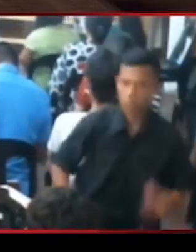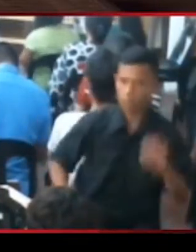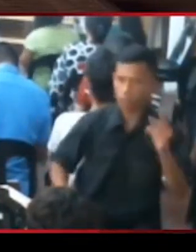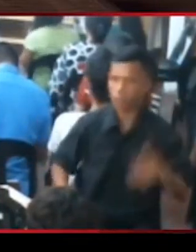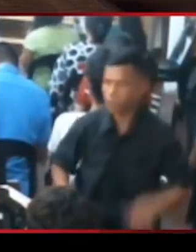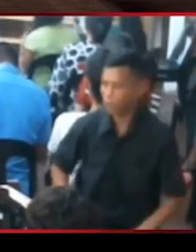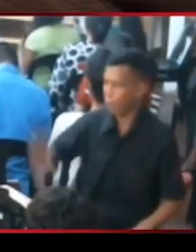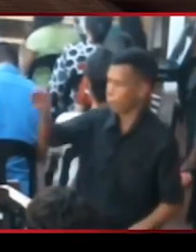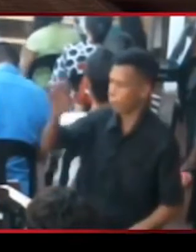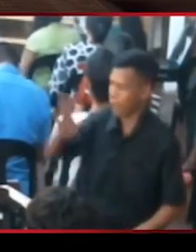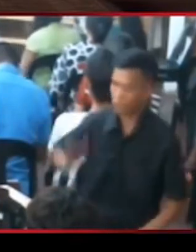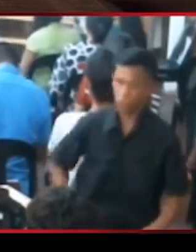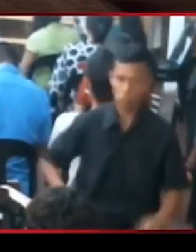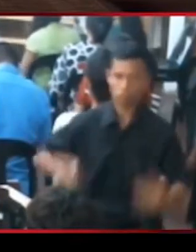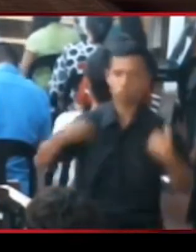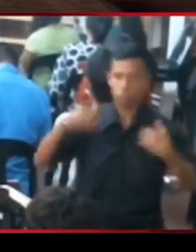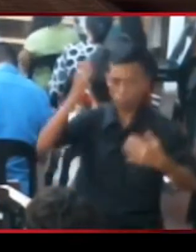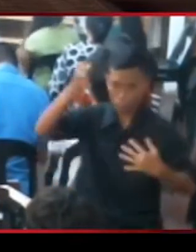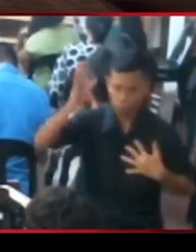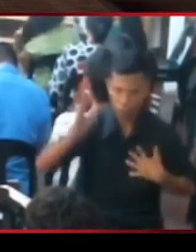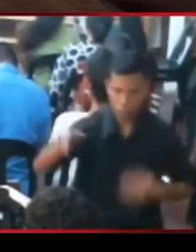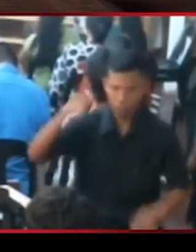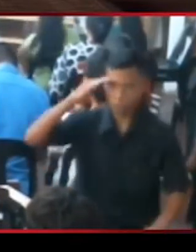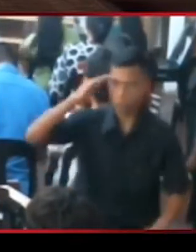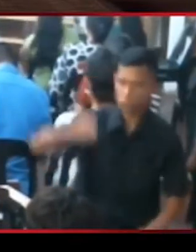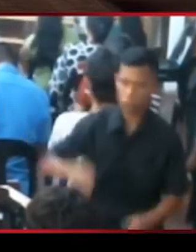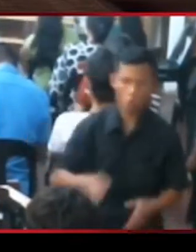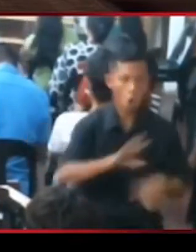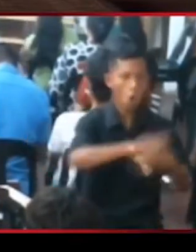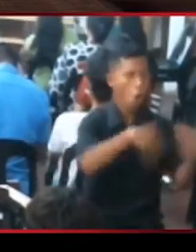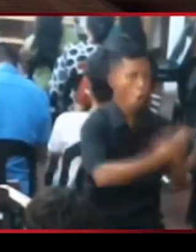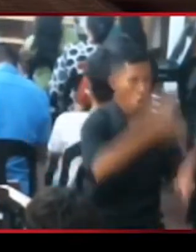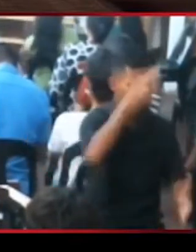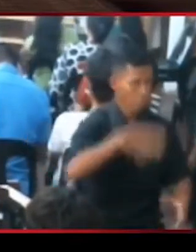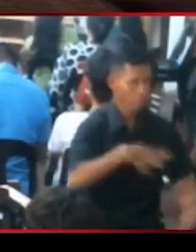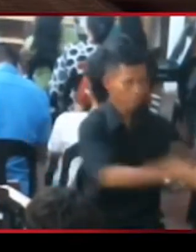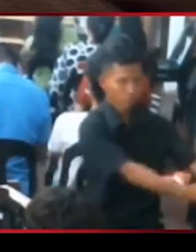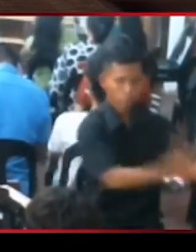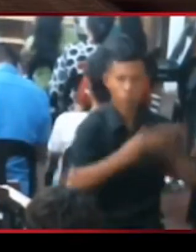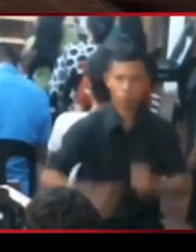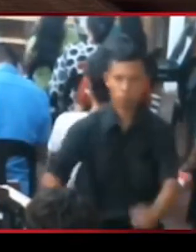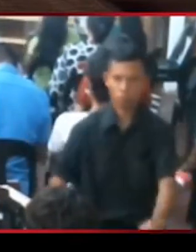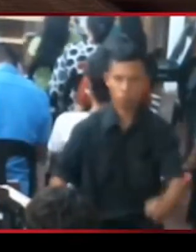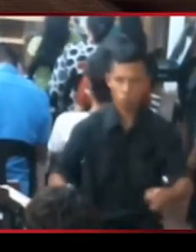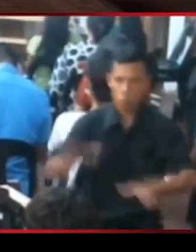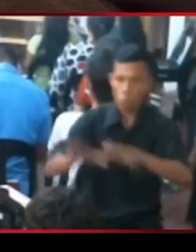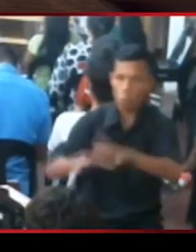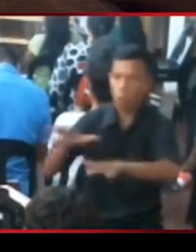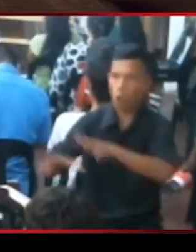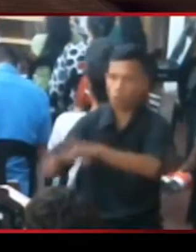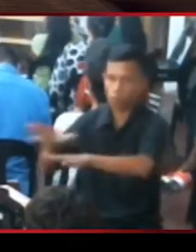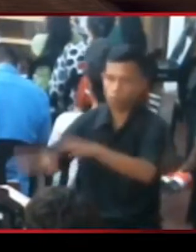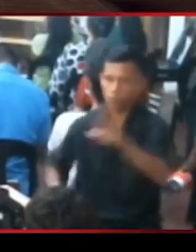my pastor, who was a sergeant at that time, take the men out for a 50-mile walk.